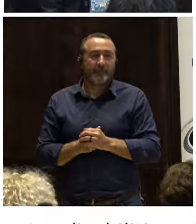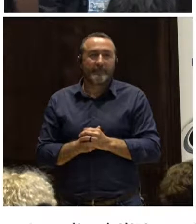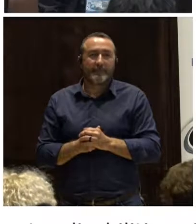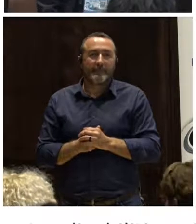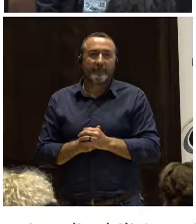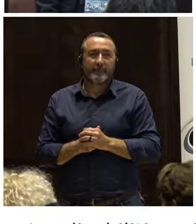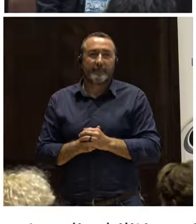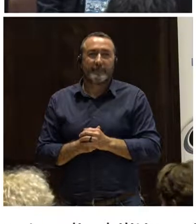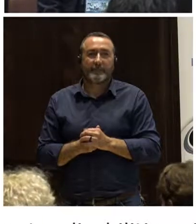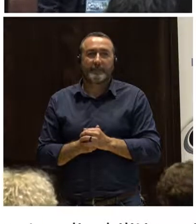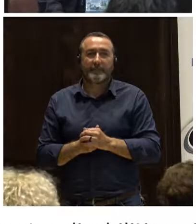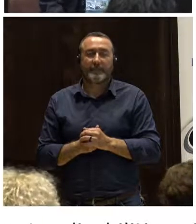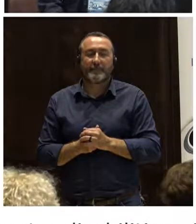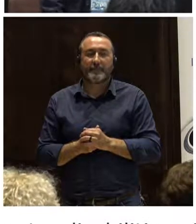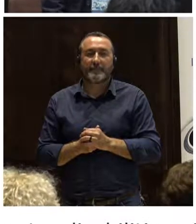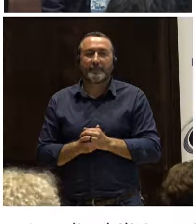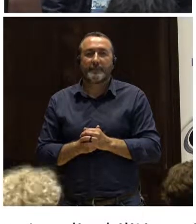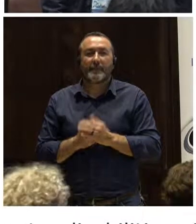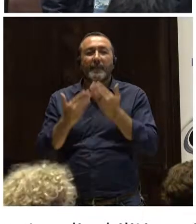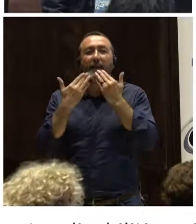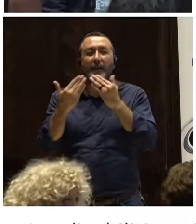session. We will start